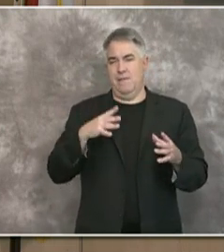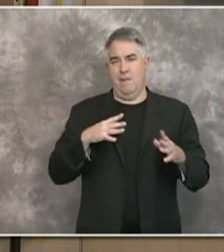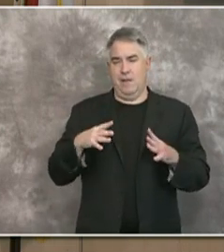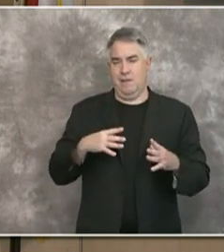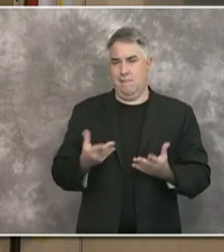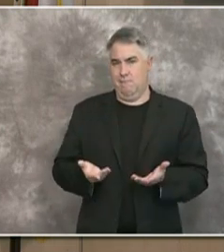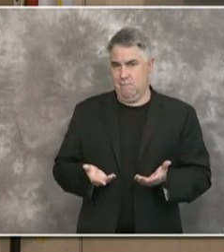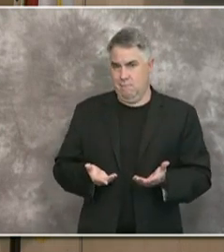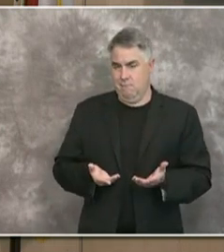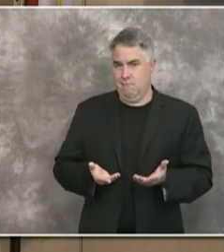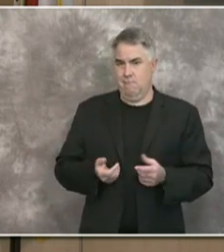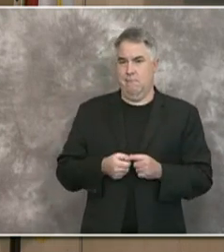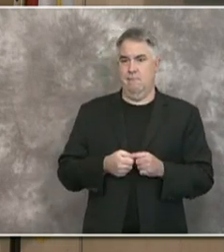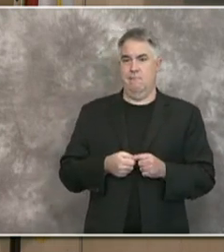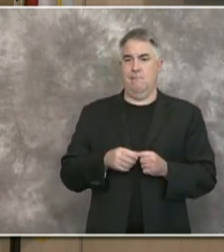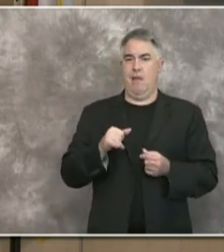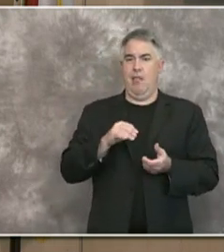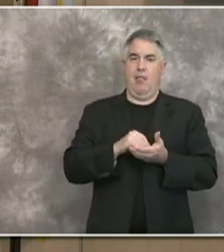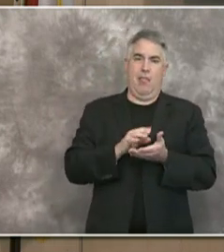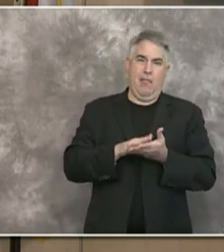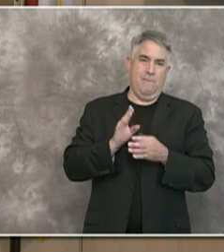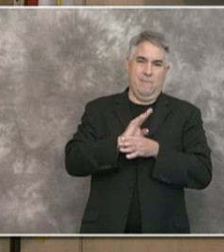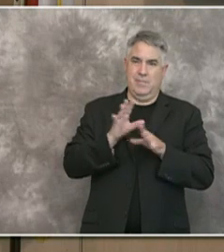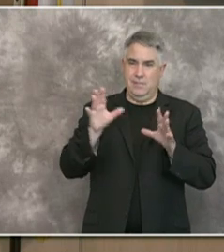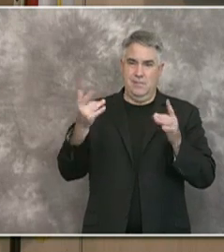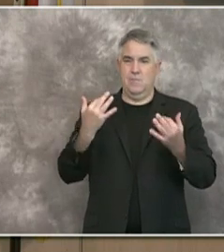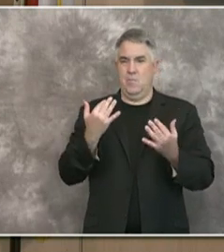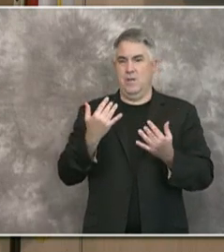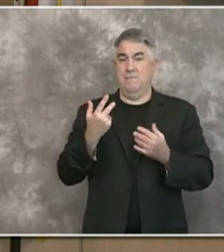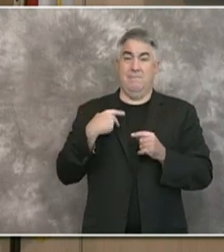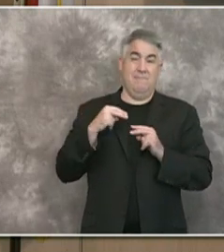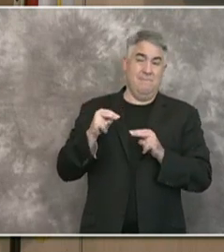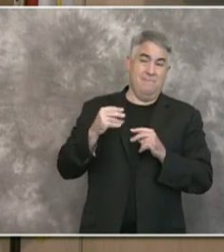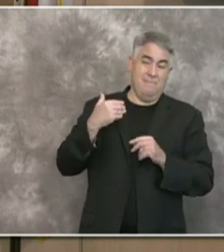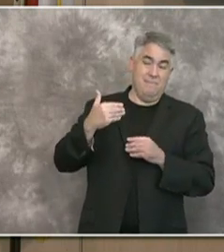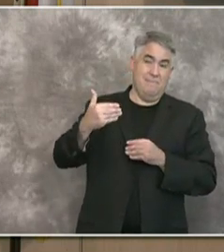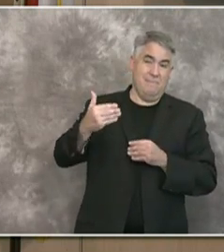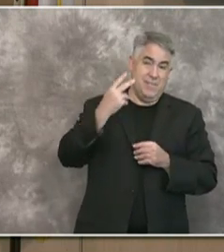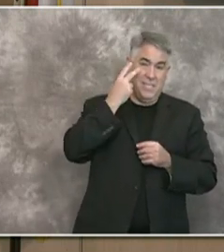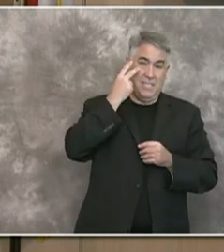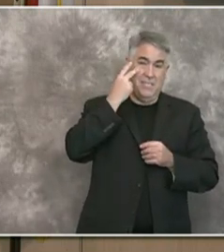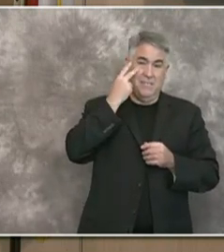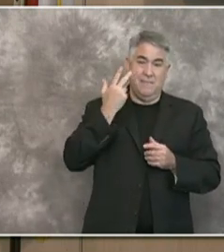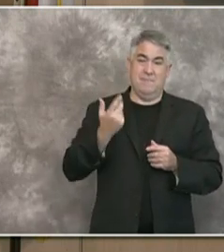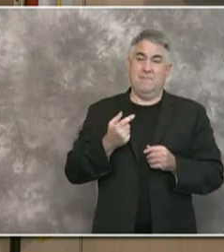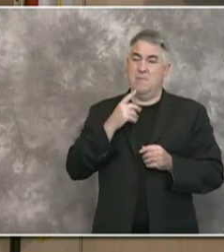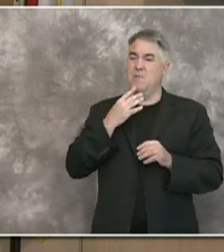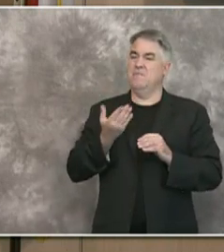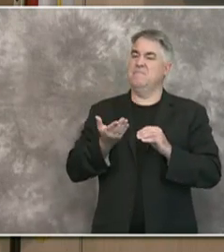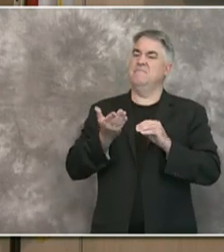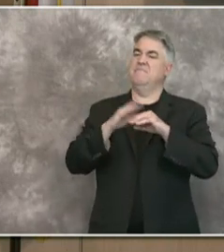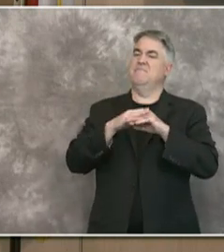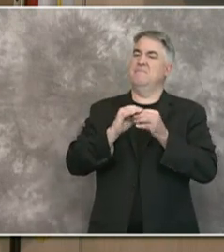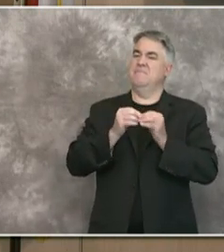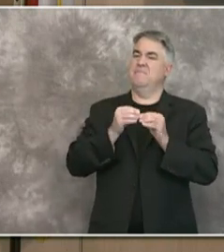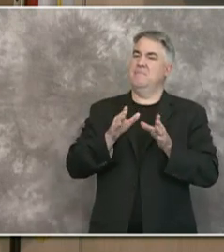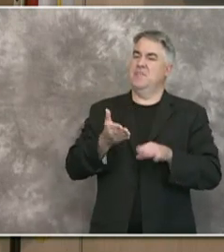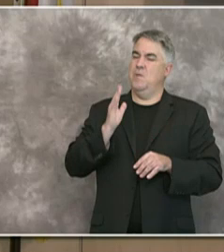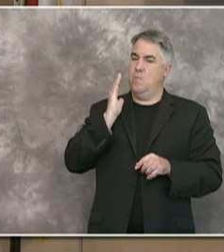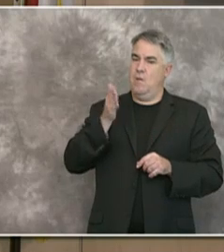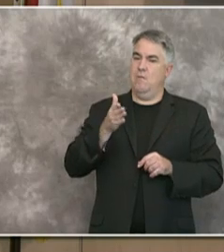So we anticipate that we will see increased number of deaths tomorrow